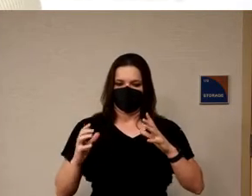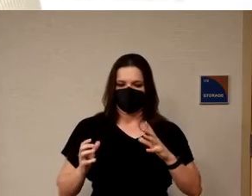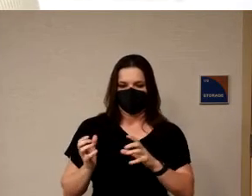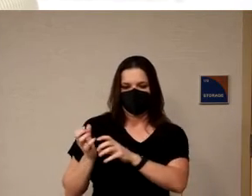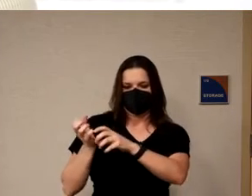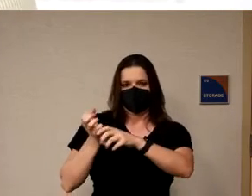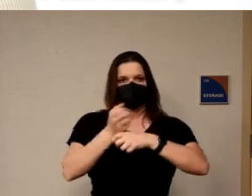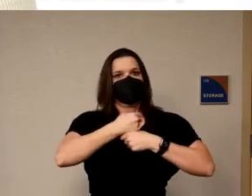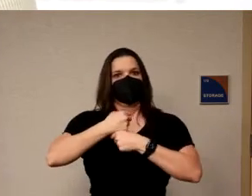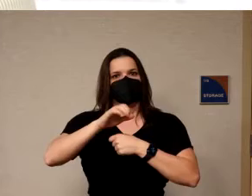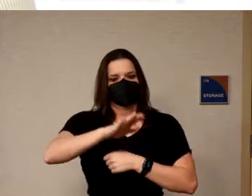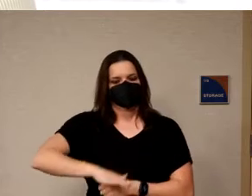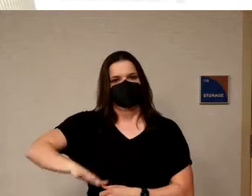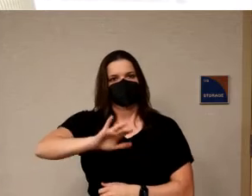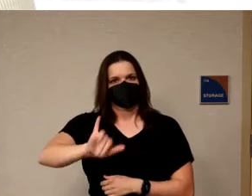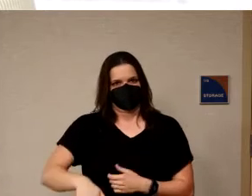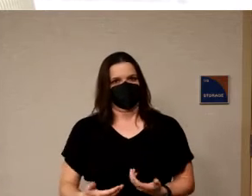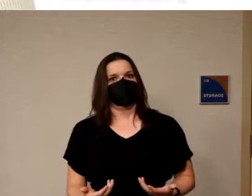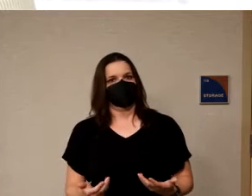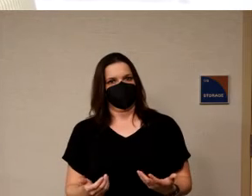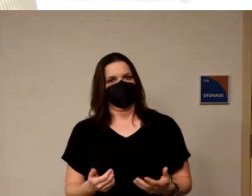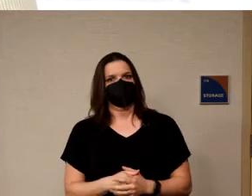something around that. I think